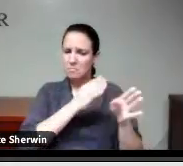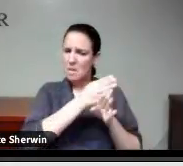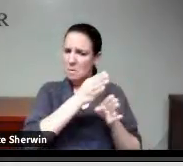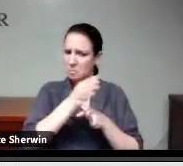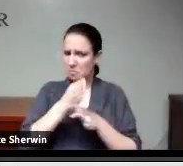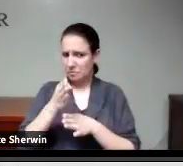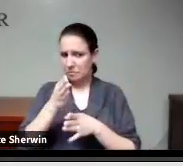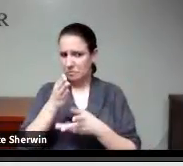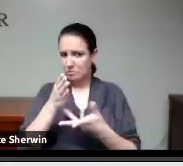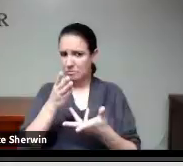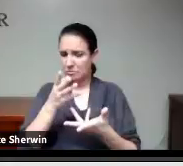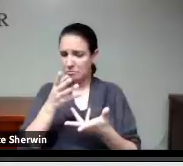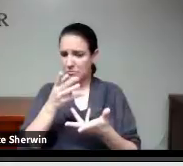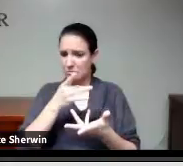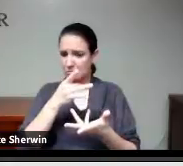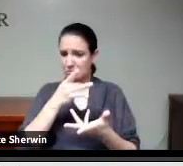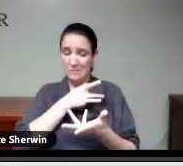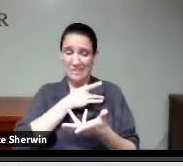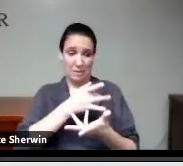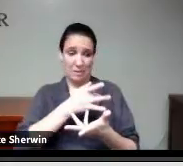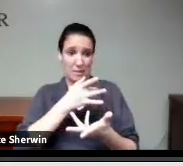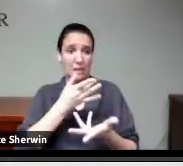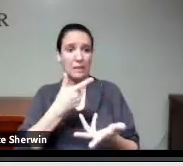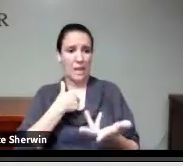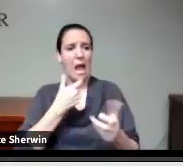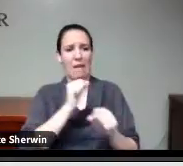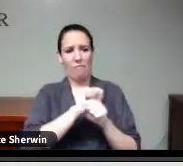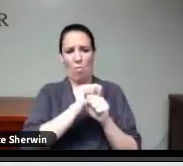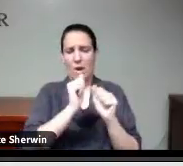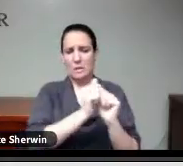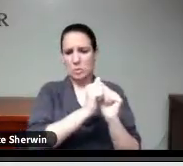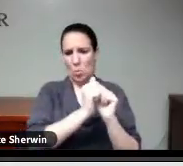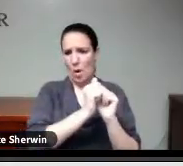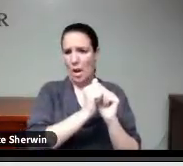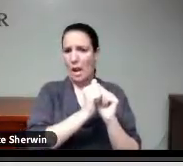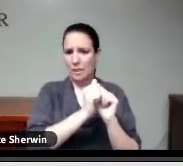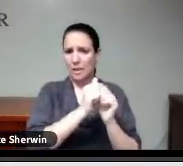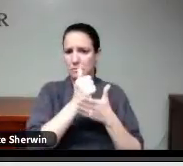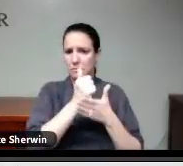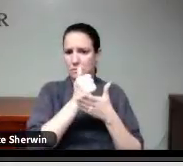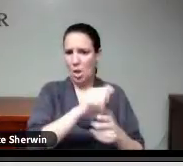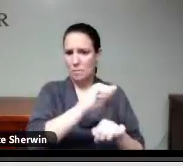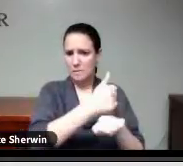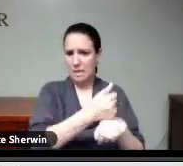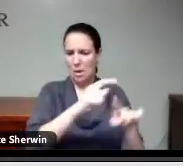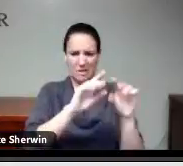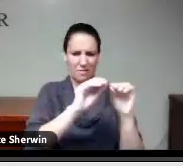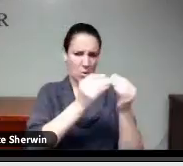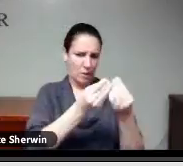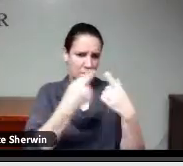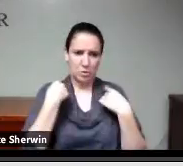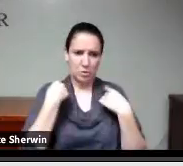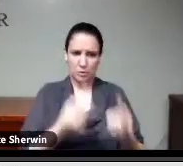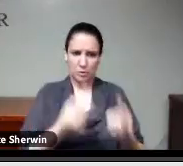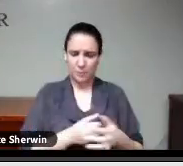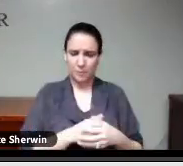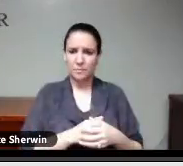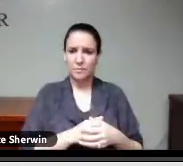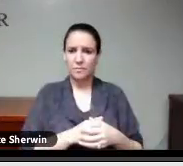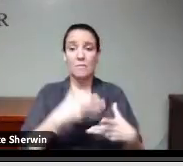I'm asked to help people think through, or that I've worked with people and organizations on over the course of my career, inside and outside of the